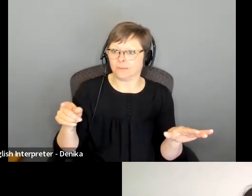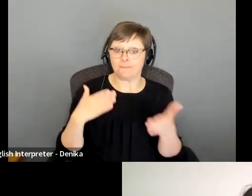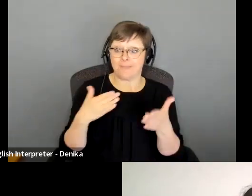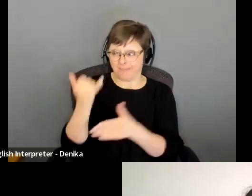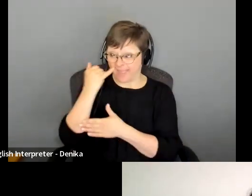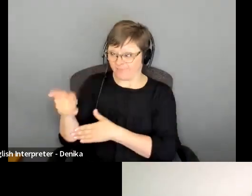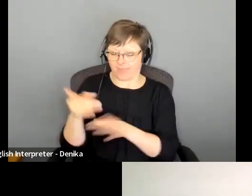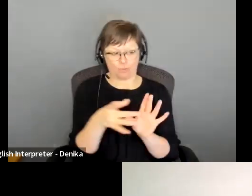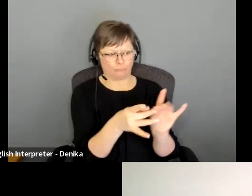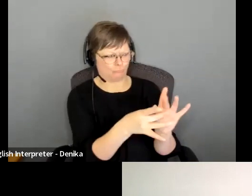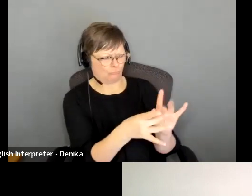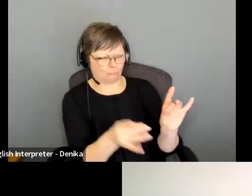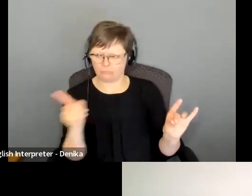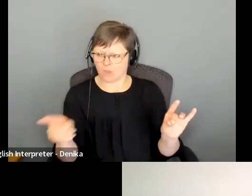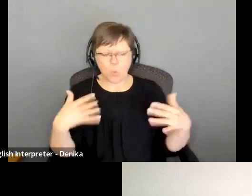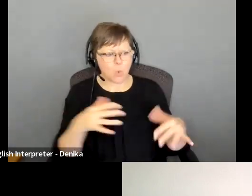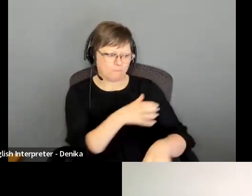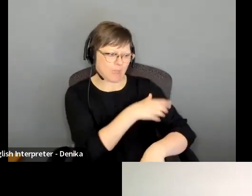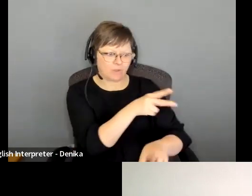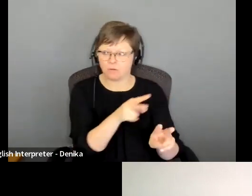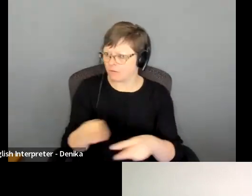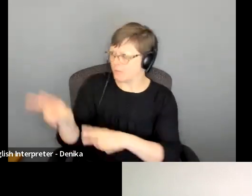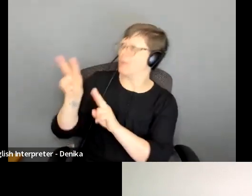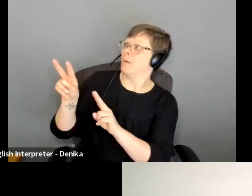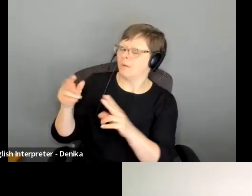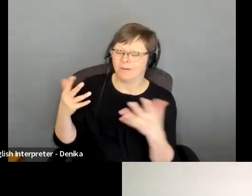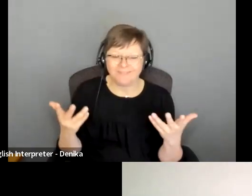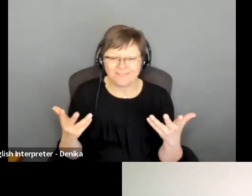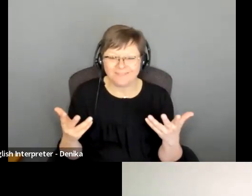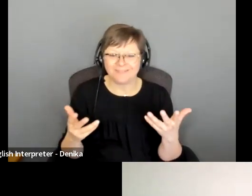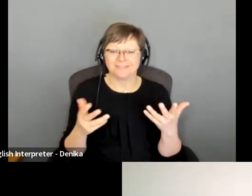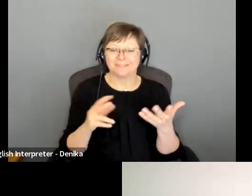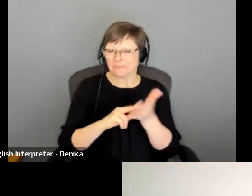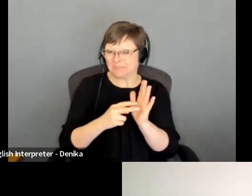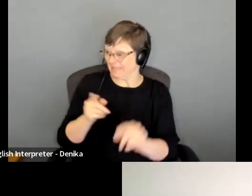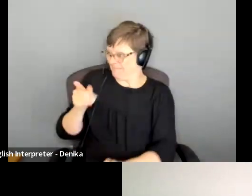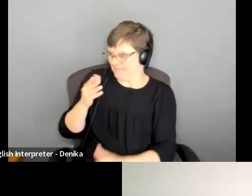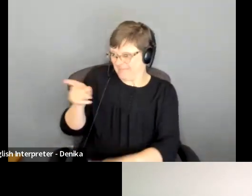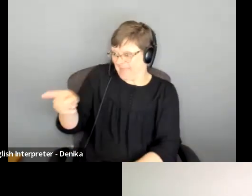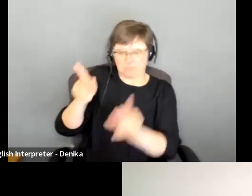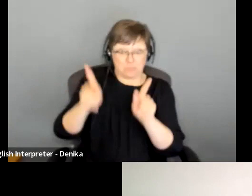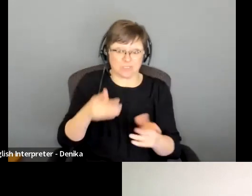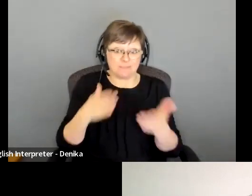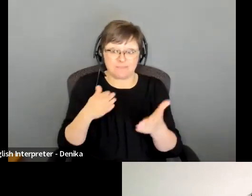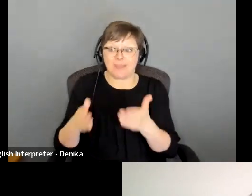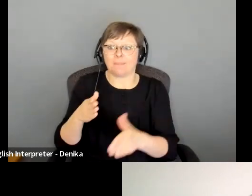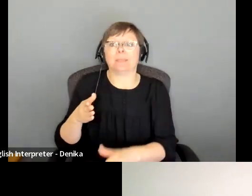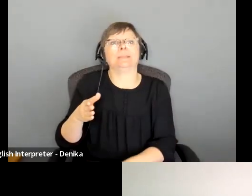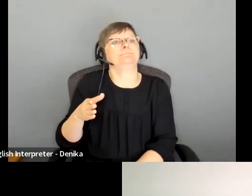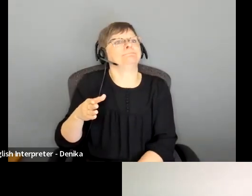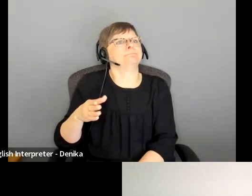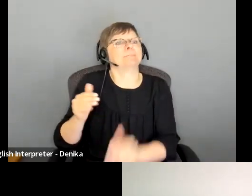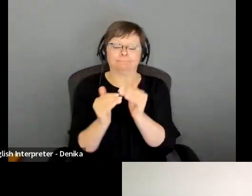from? And formal delegation might be talking to someone whose position exists to support and help in these scenarios, like your